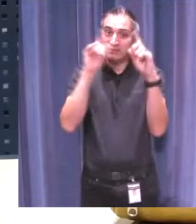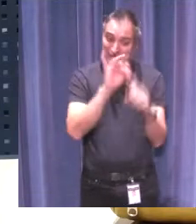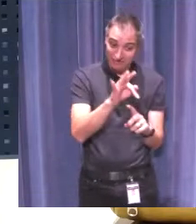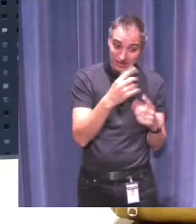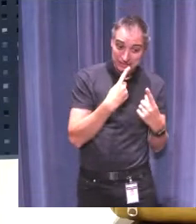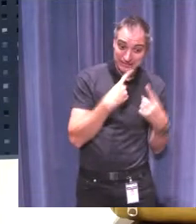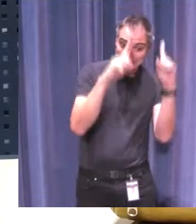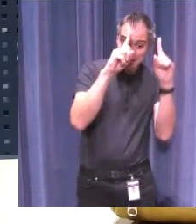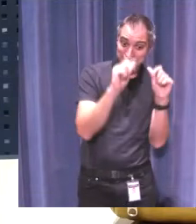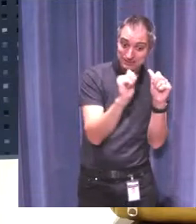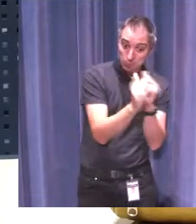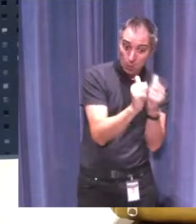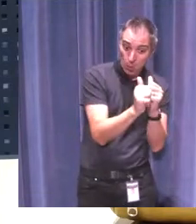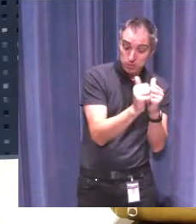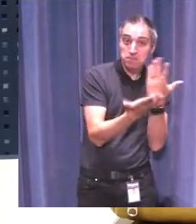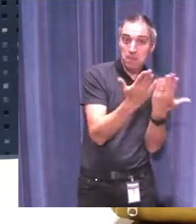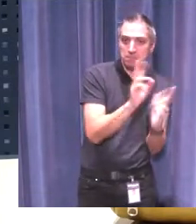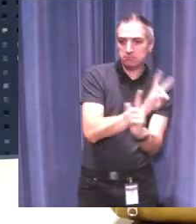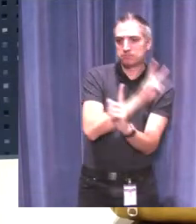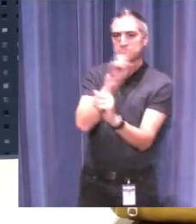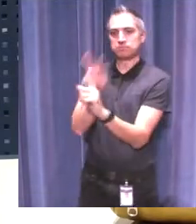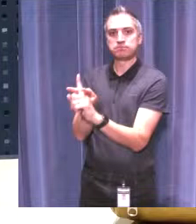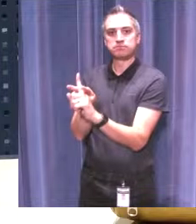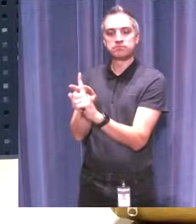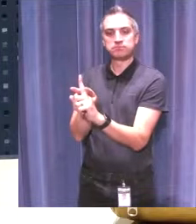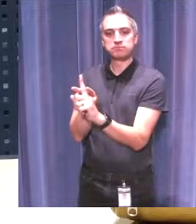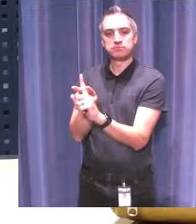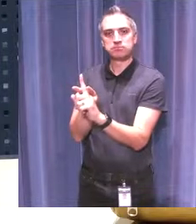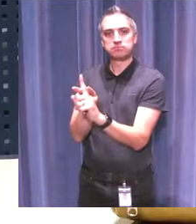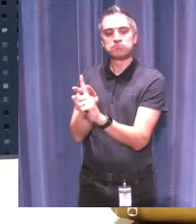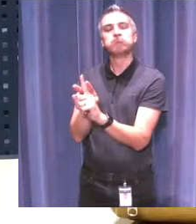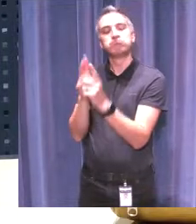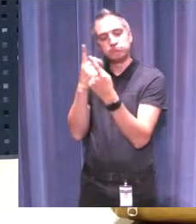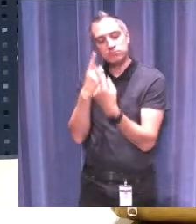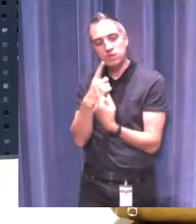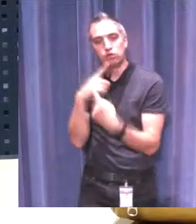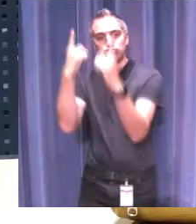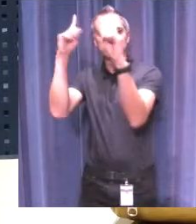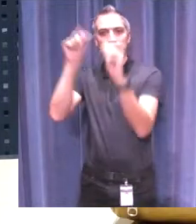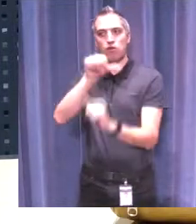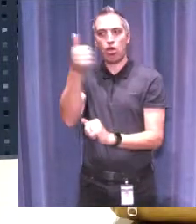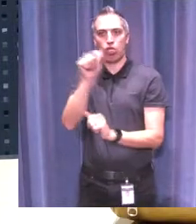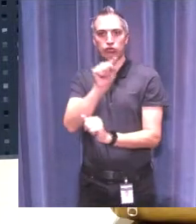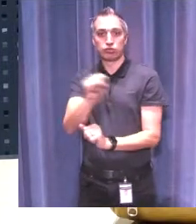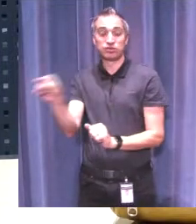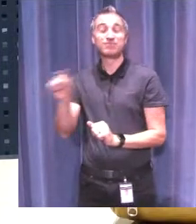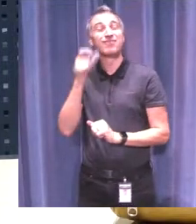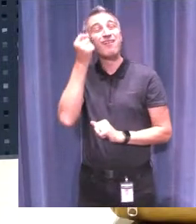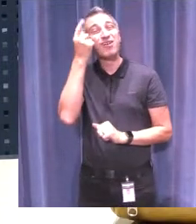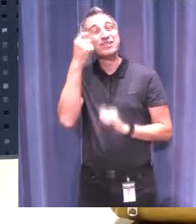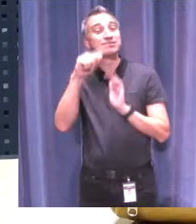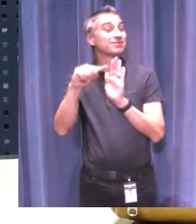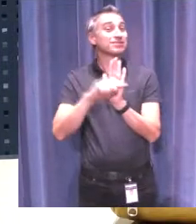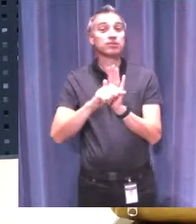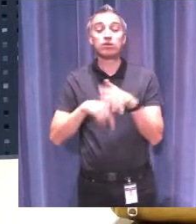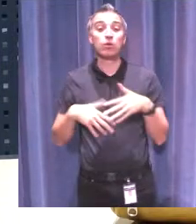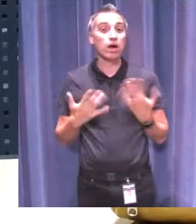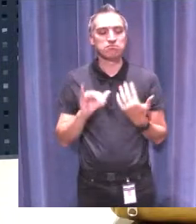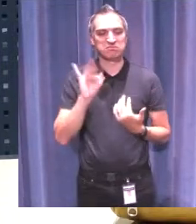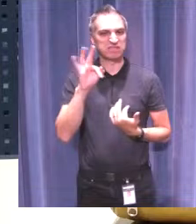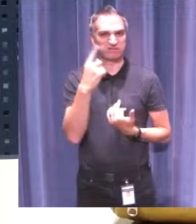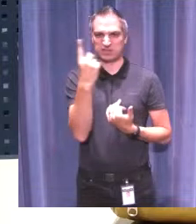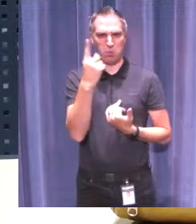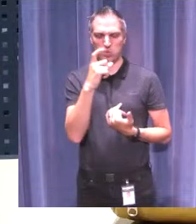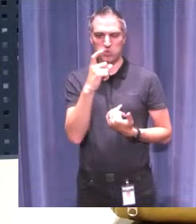area, then again, they'll be probably encouraged to achieve in other areas. Now, the bad part is, what if you have someone who